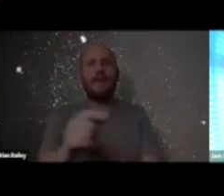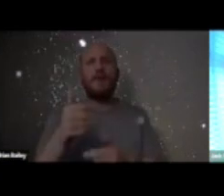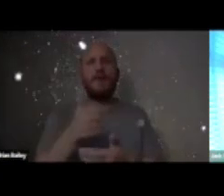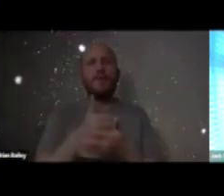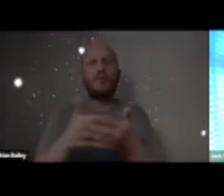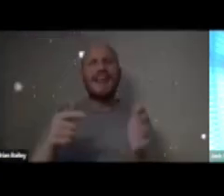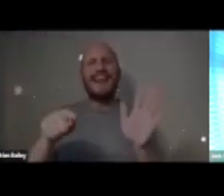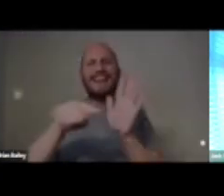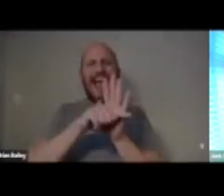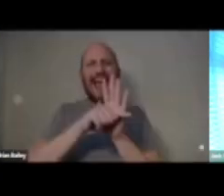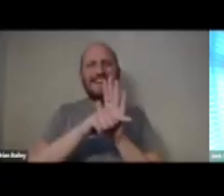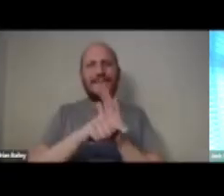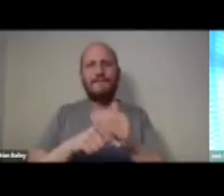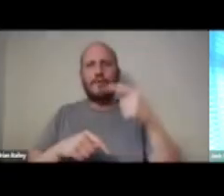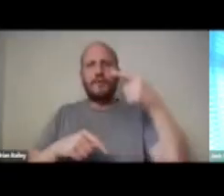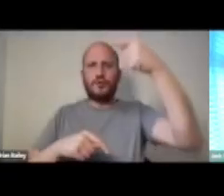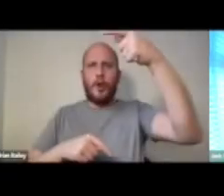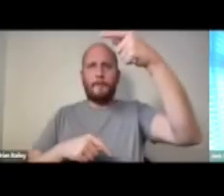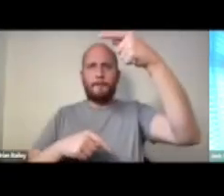top.